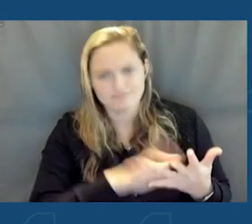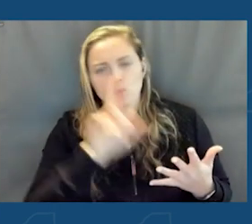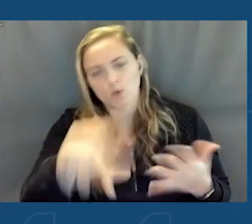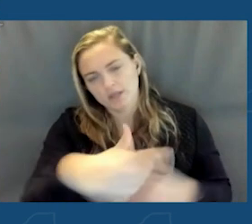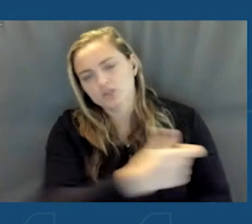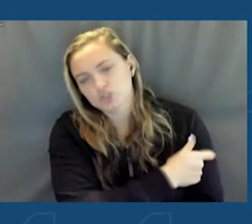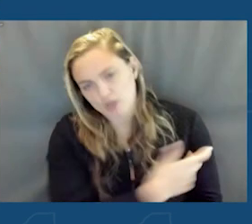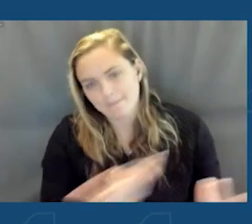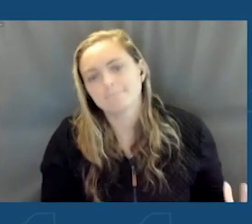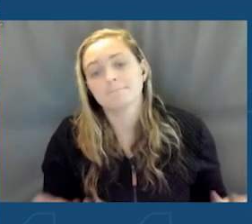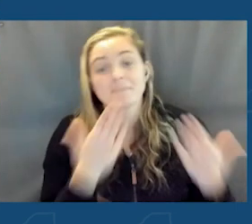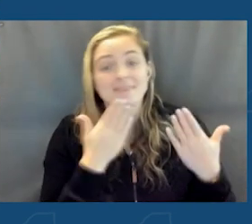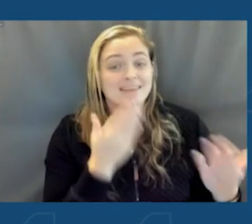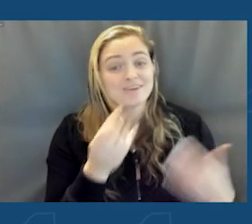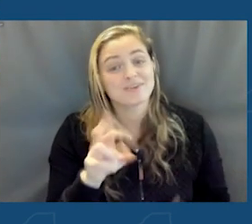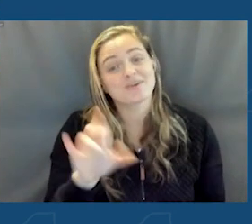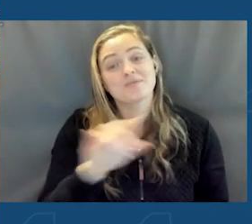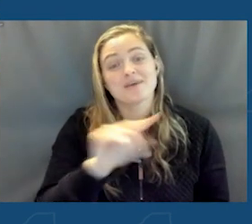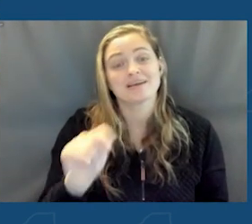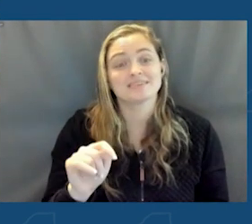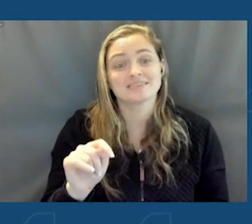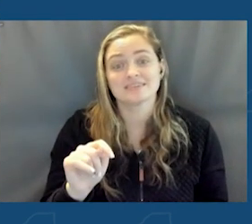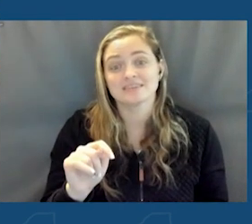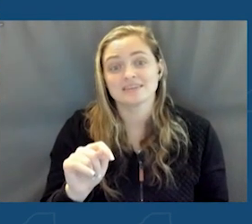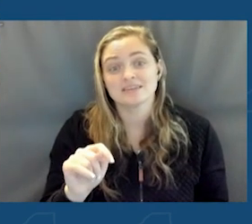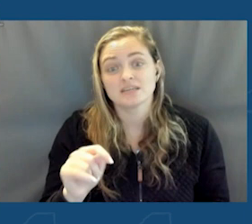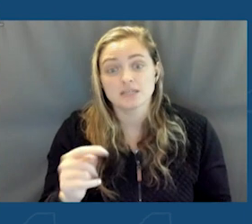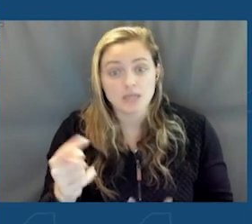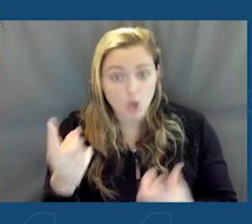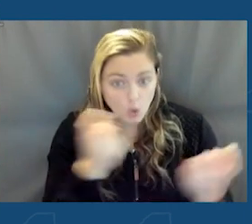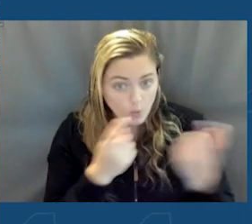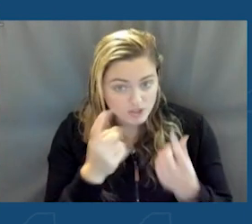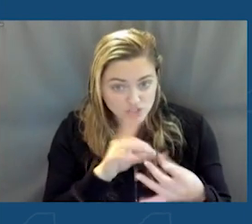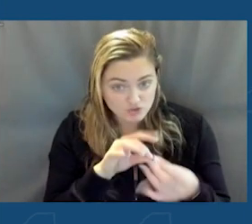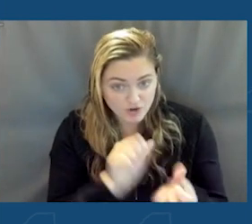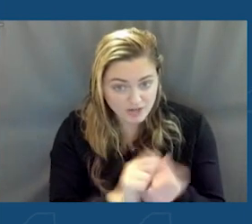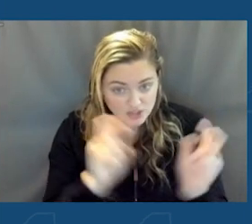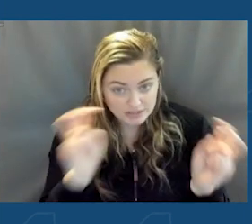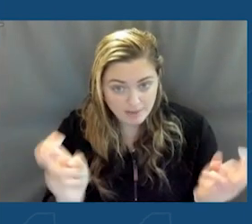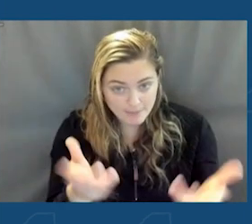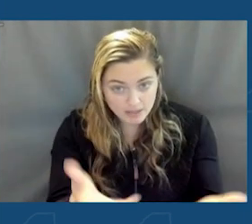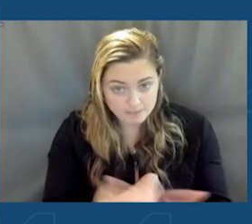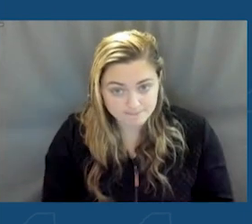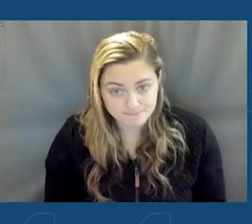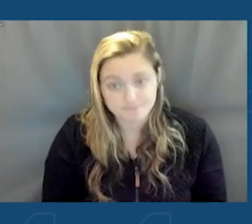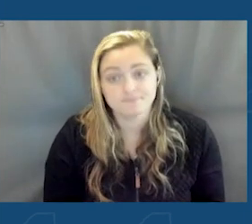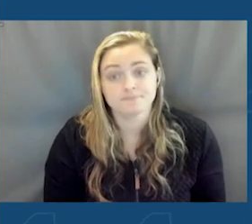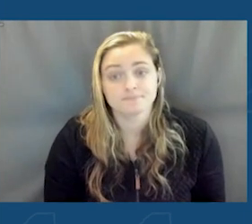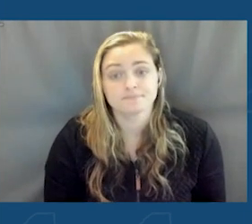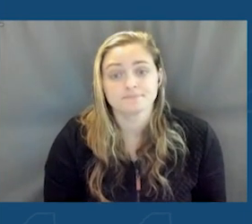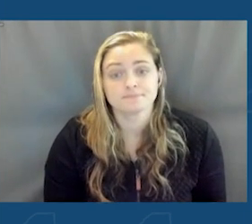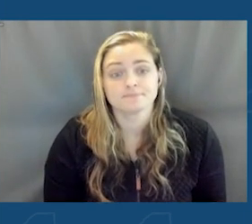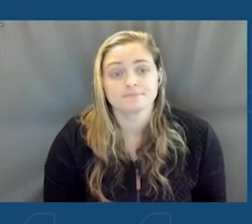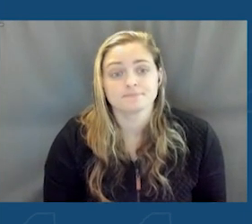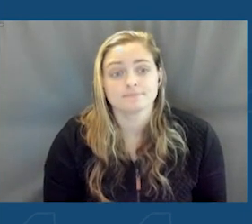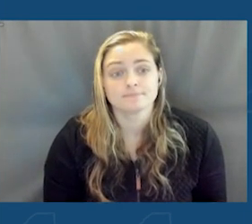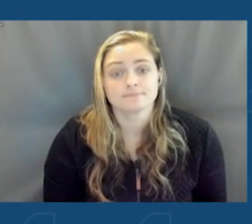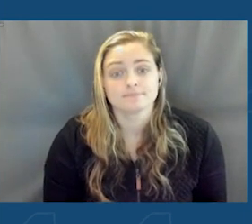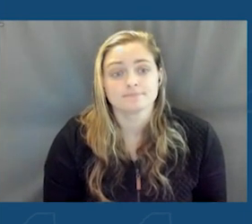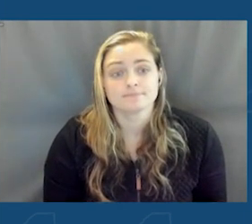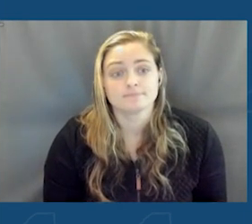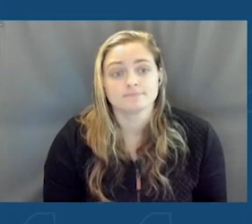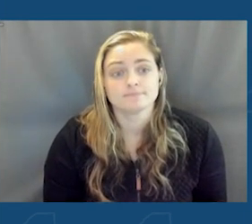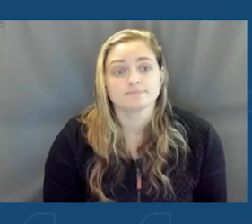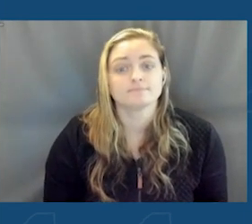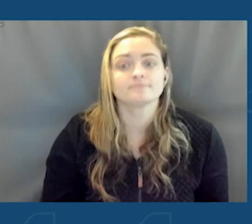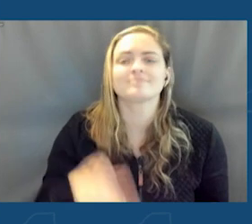you, Dr. Bassett. Any on-topic questions for myself or Dr. Bassett first? Yes.